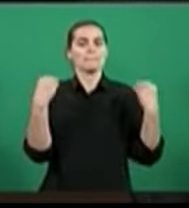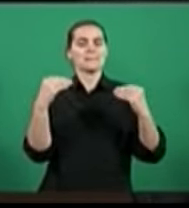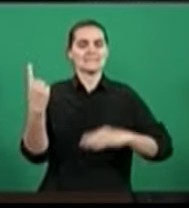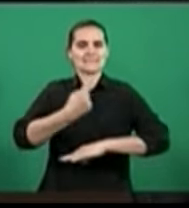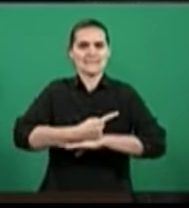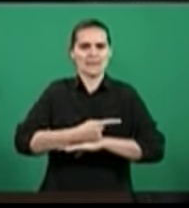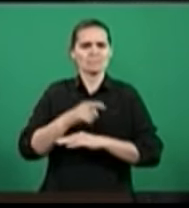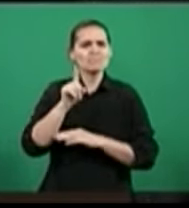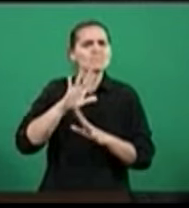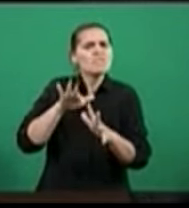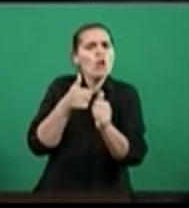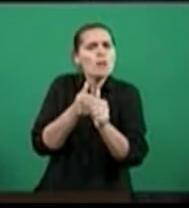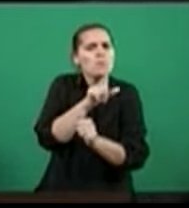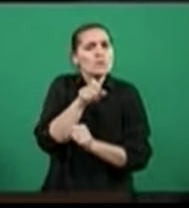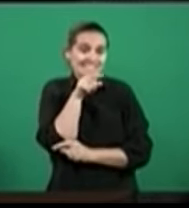How